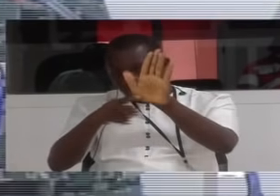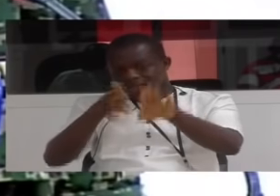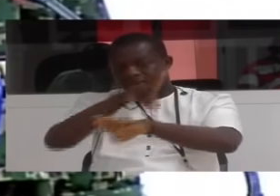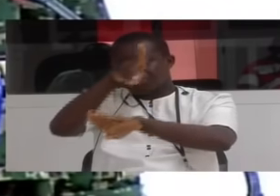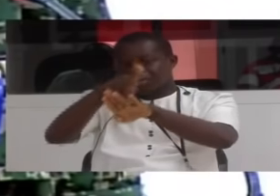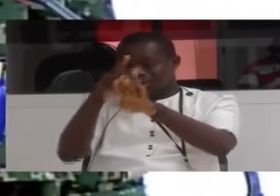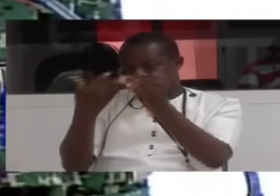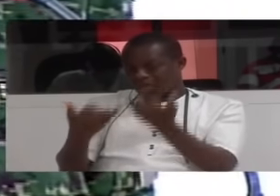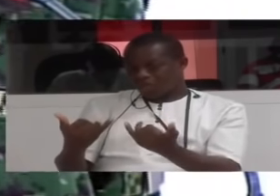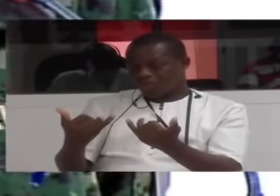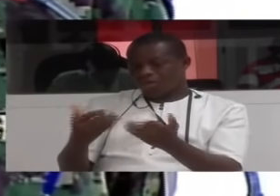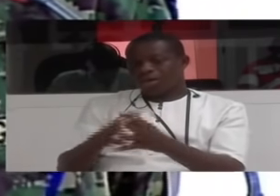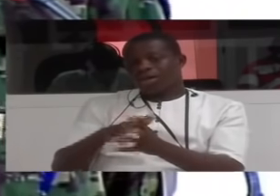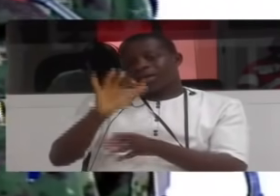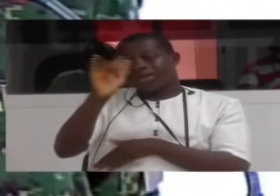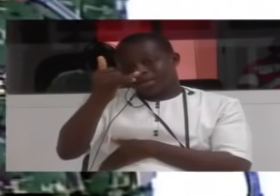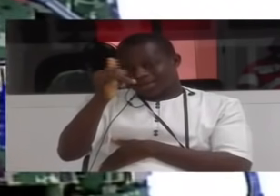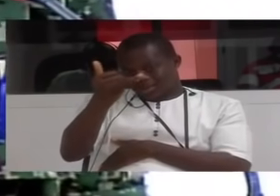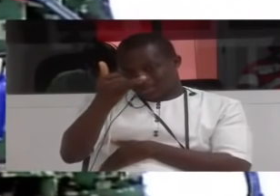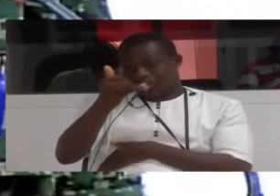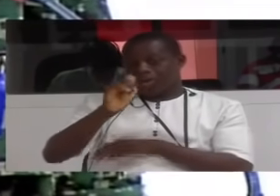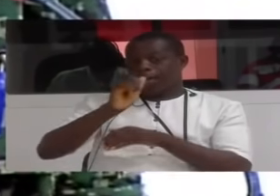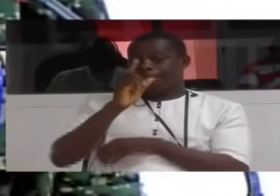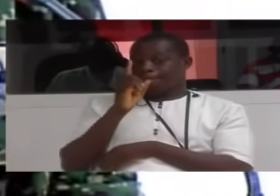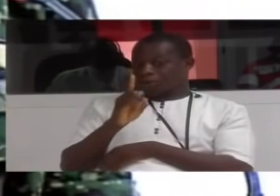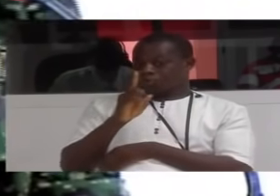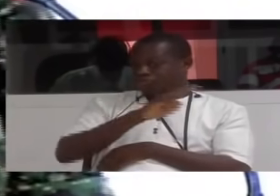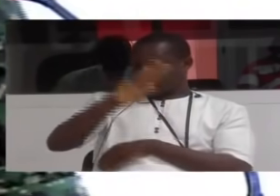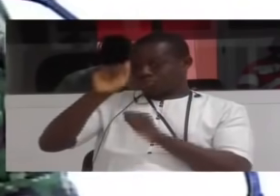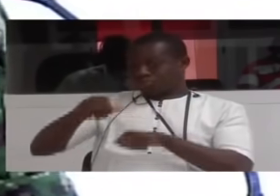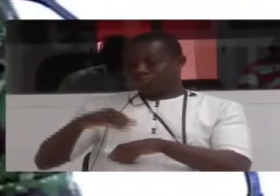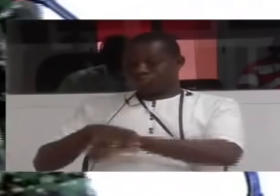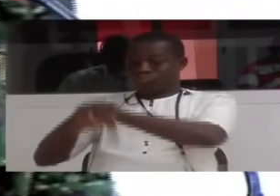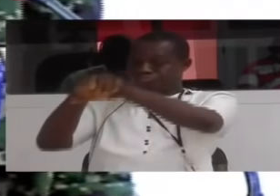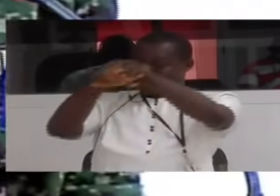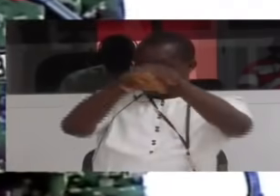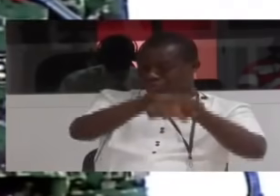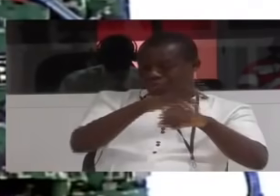bobu légui? Waaw way mënuma la yobulé won la né